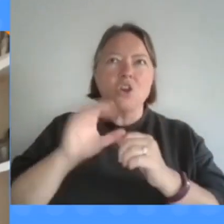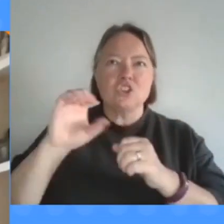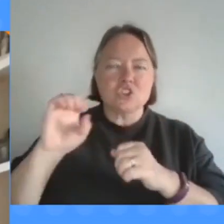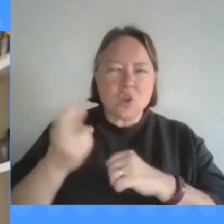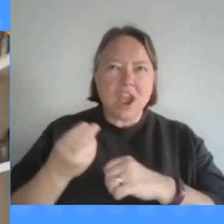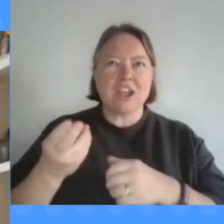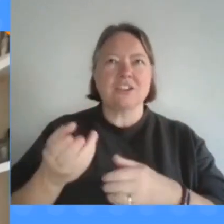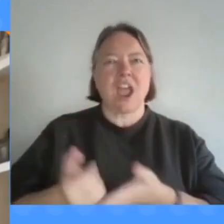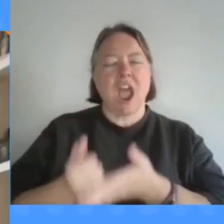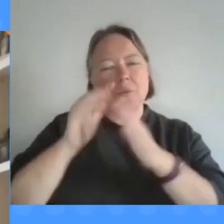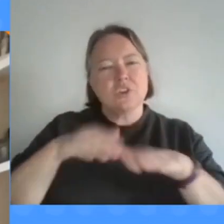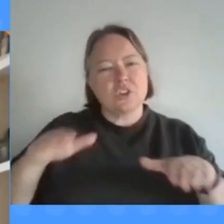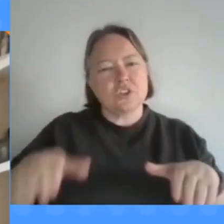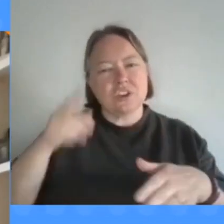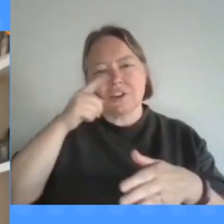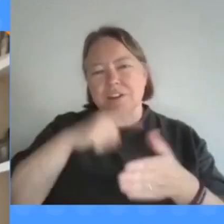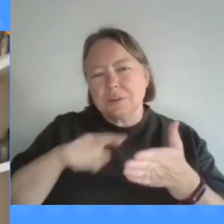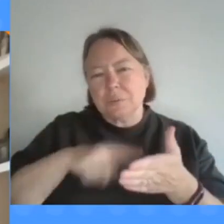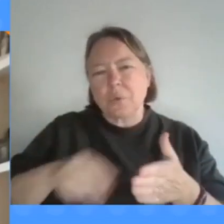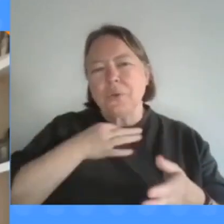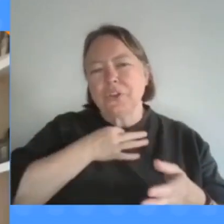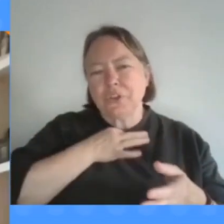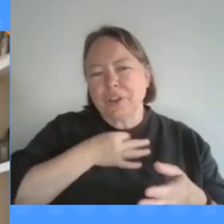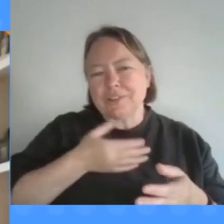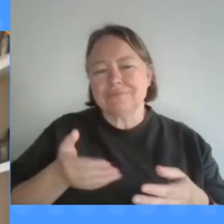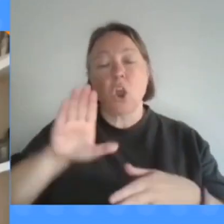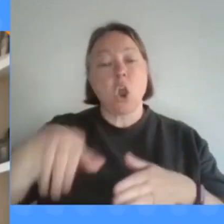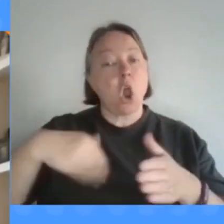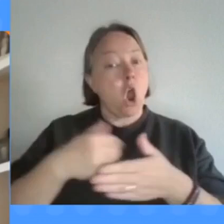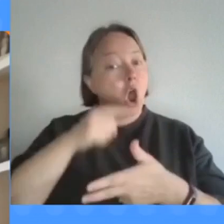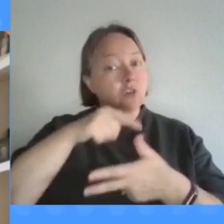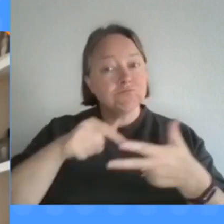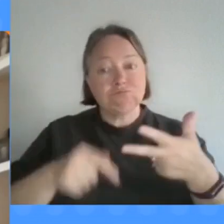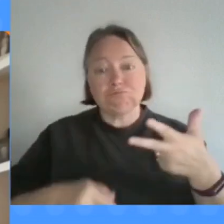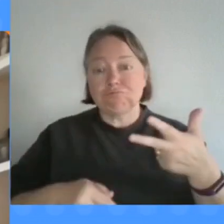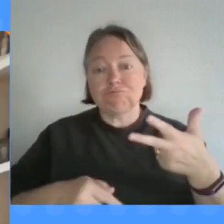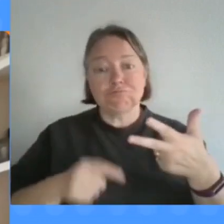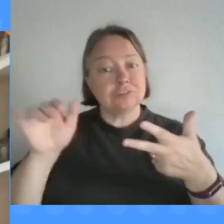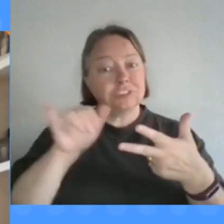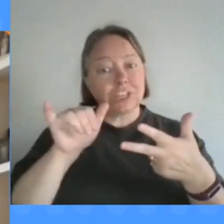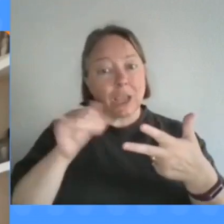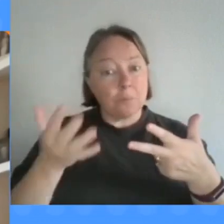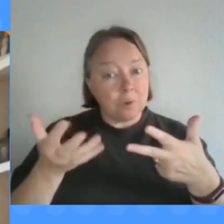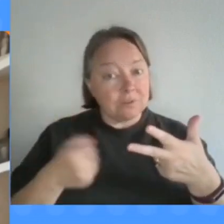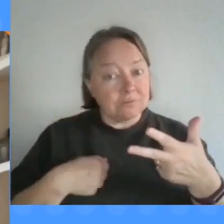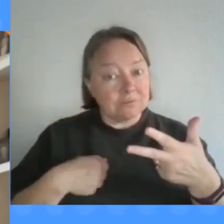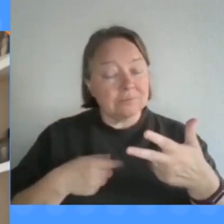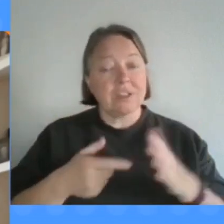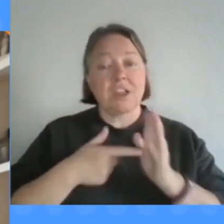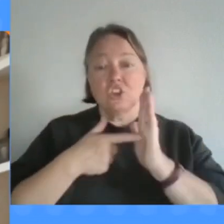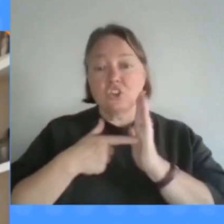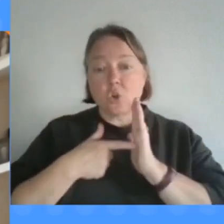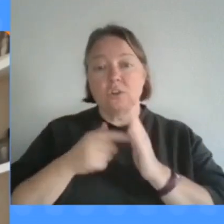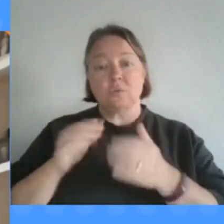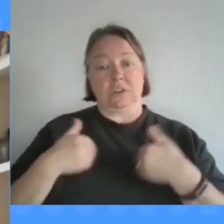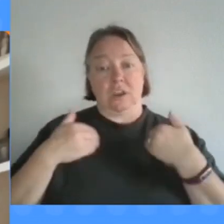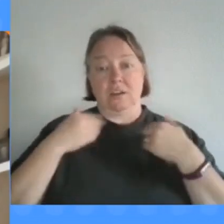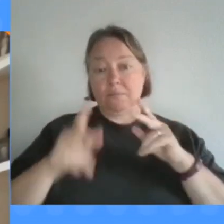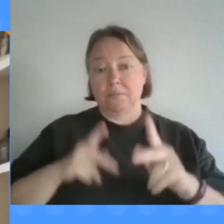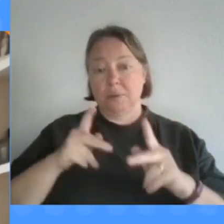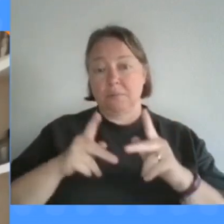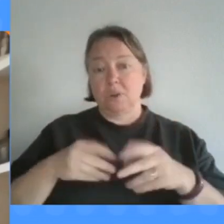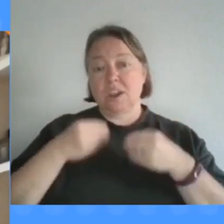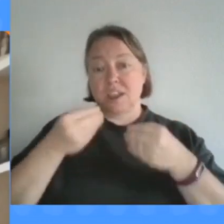explore their curiosities. All of these examples have one thing in common. They show us that when young people are